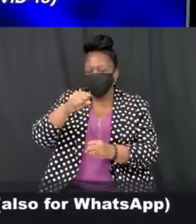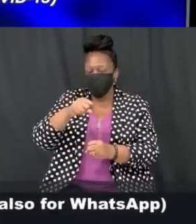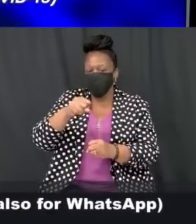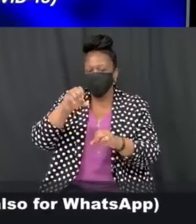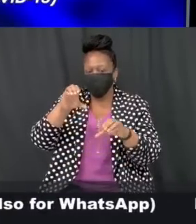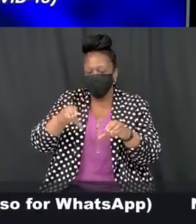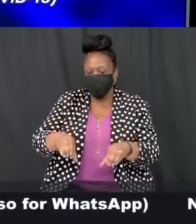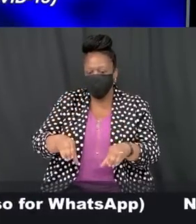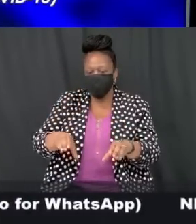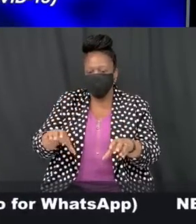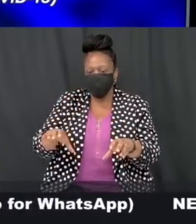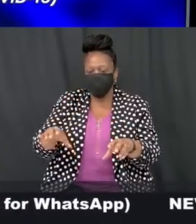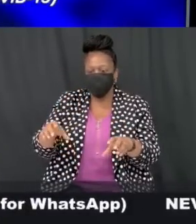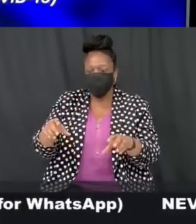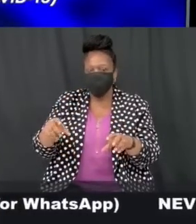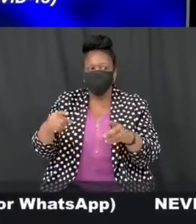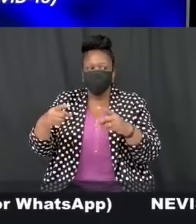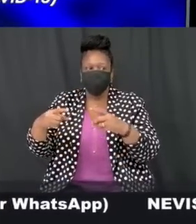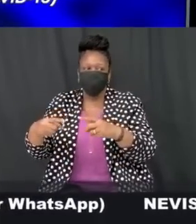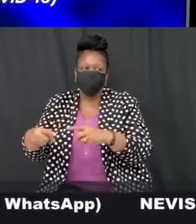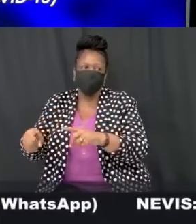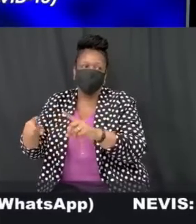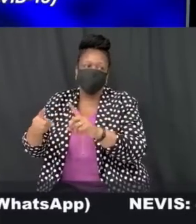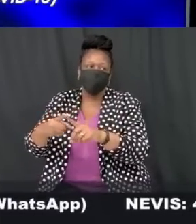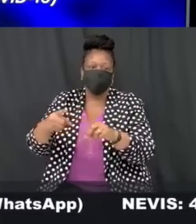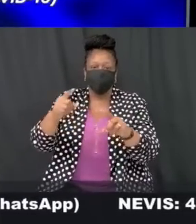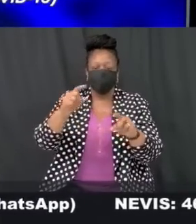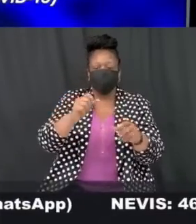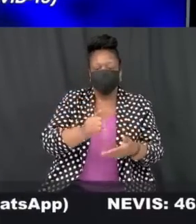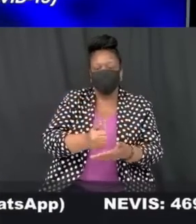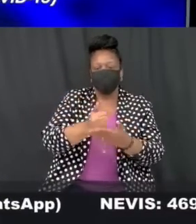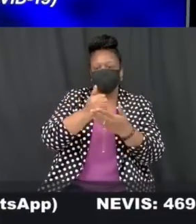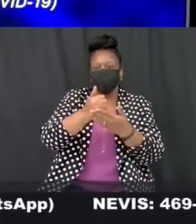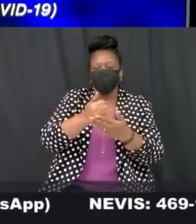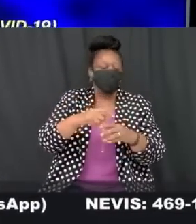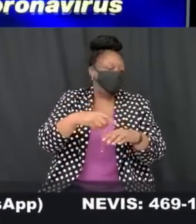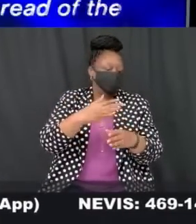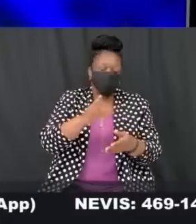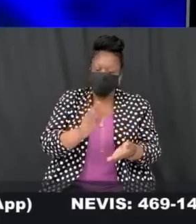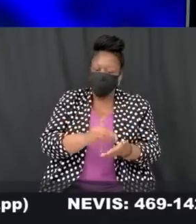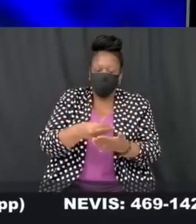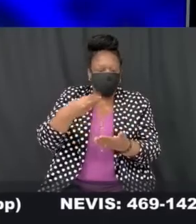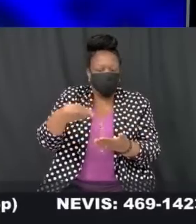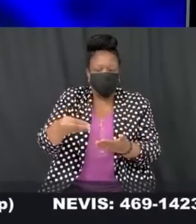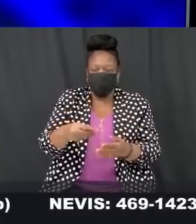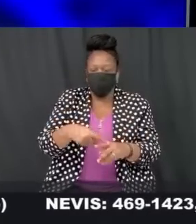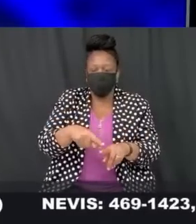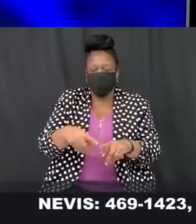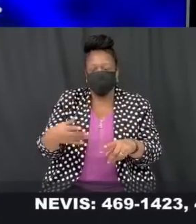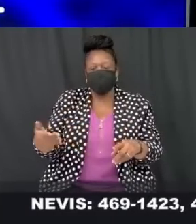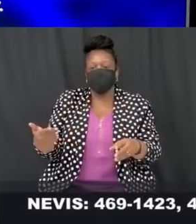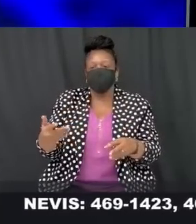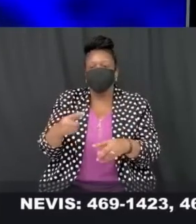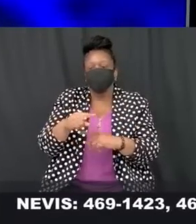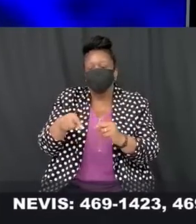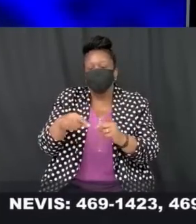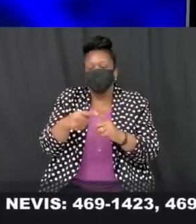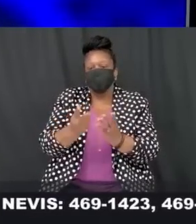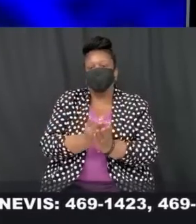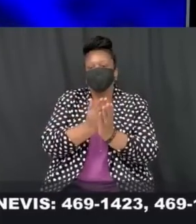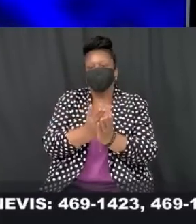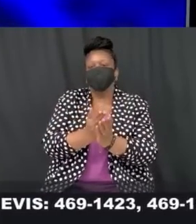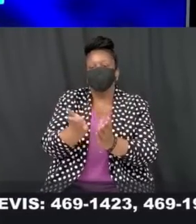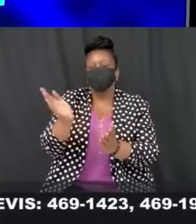go through the training, the tourism training that was put on by Tourism and the Ministry of Health, as well